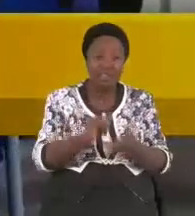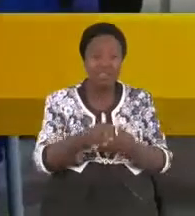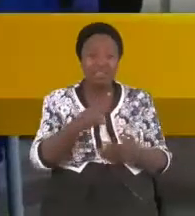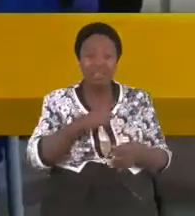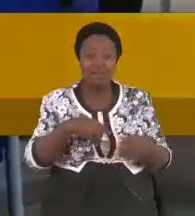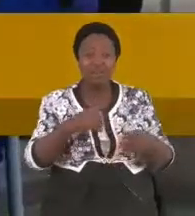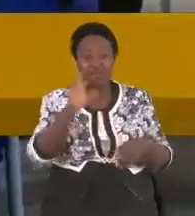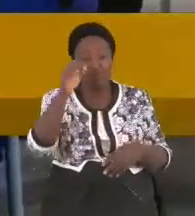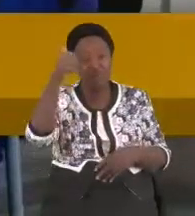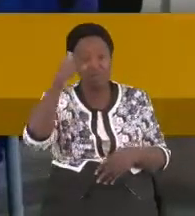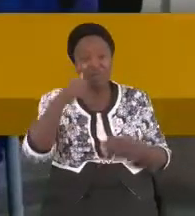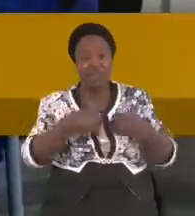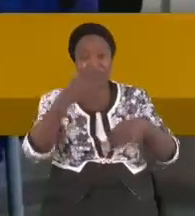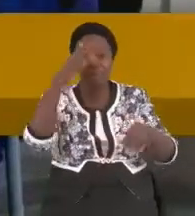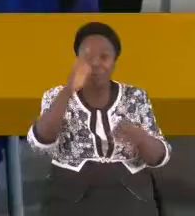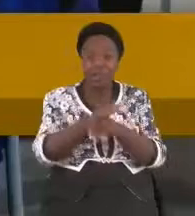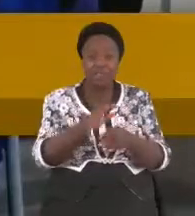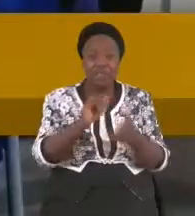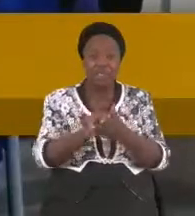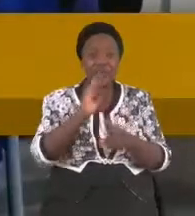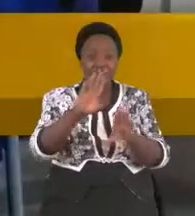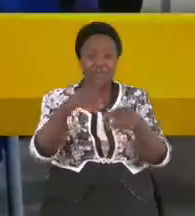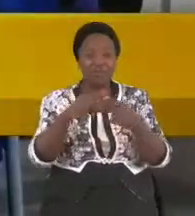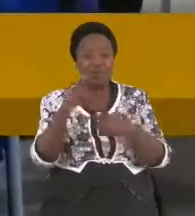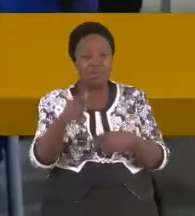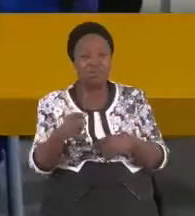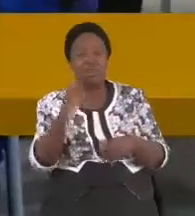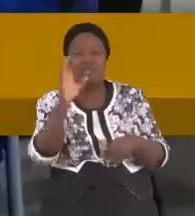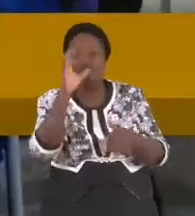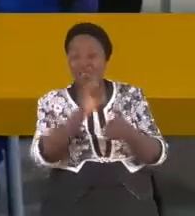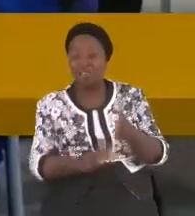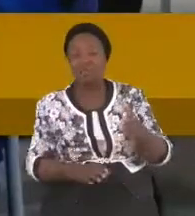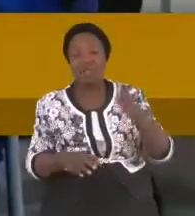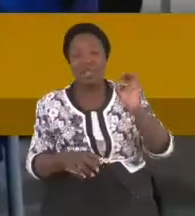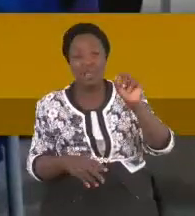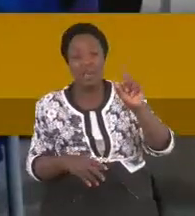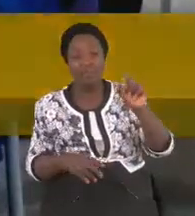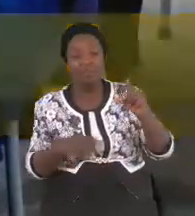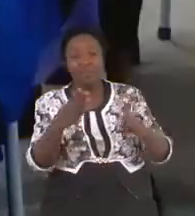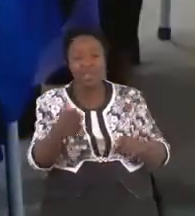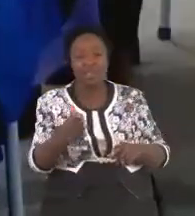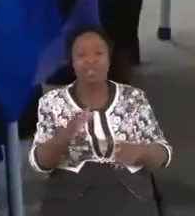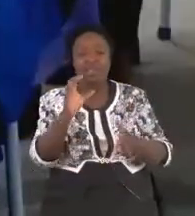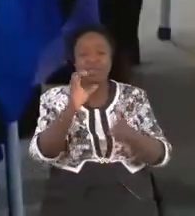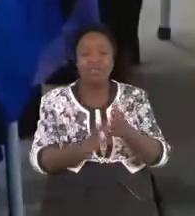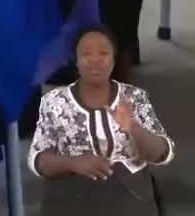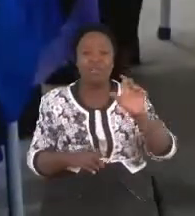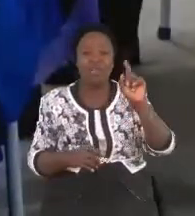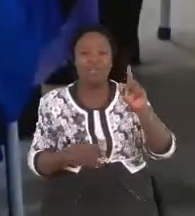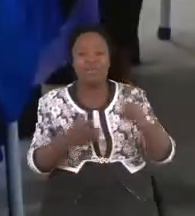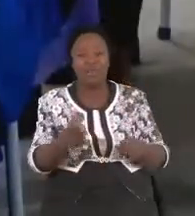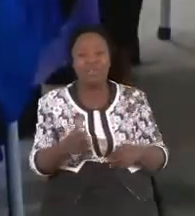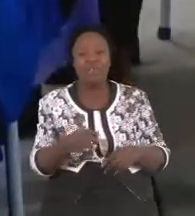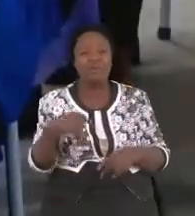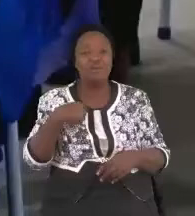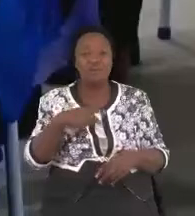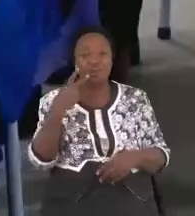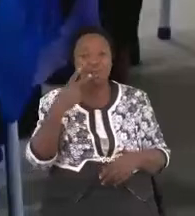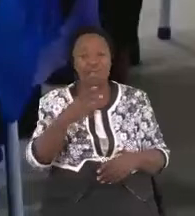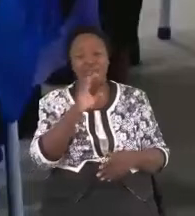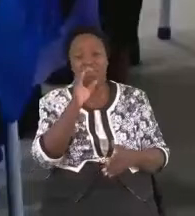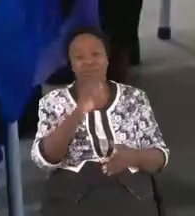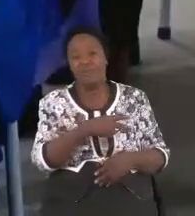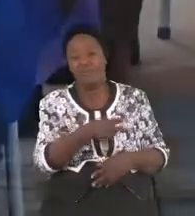promised. That's what's going to do. Look at number chapter 11 there. Chapter 11, we're looking at verse